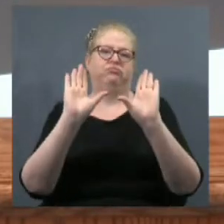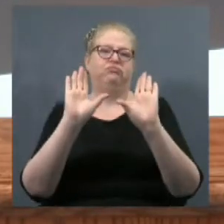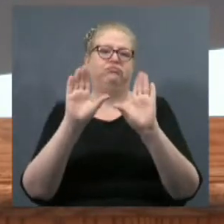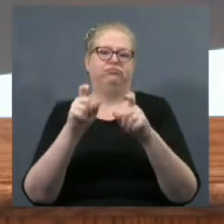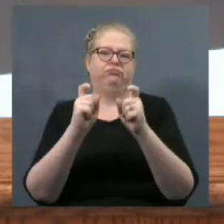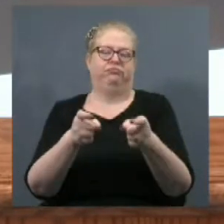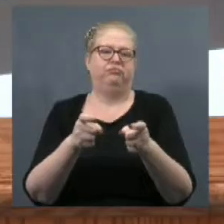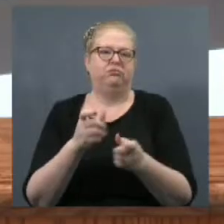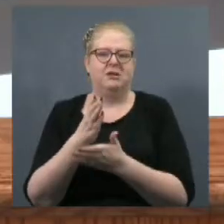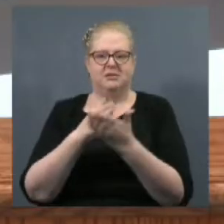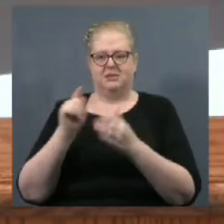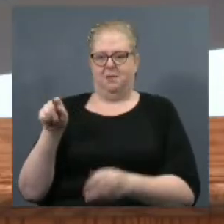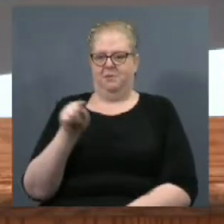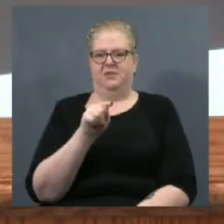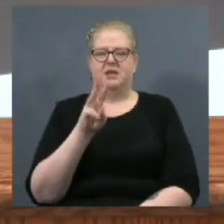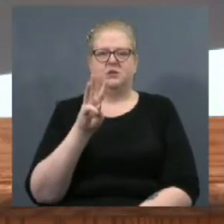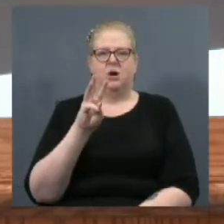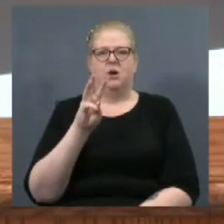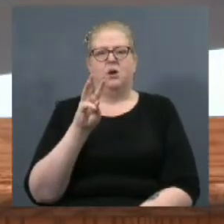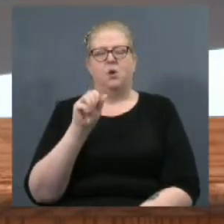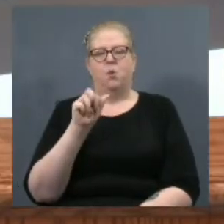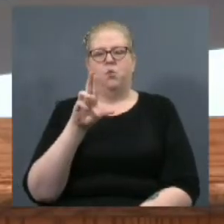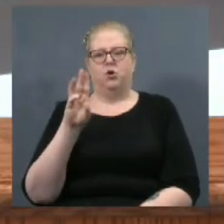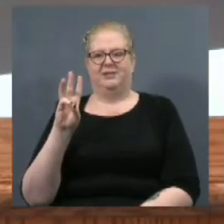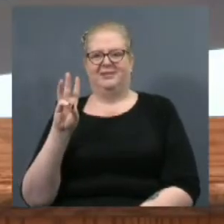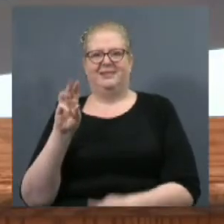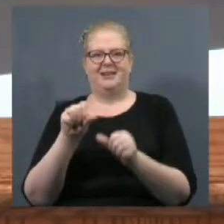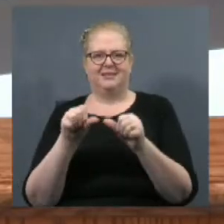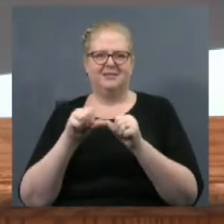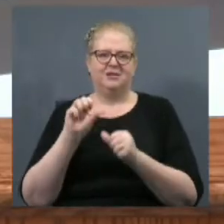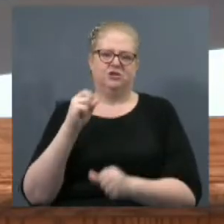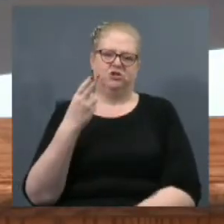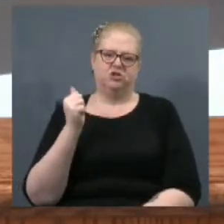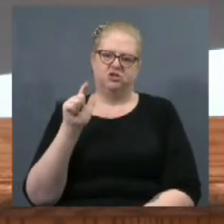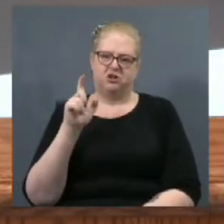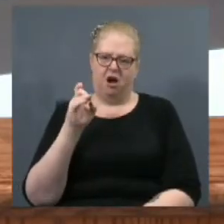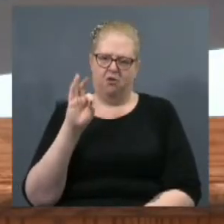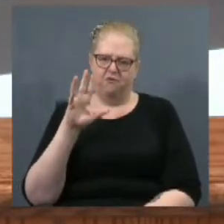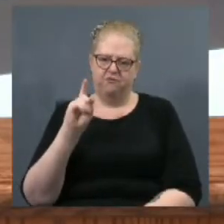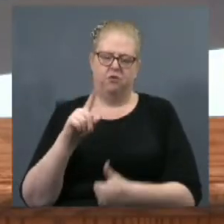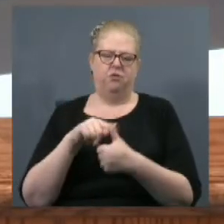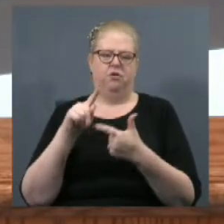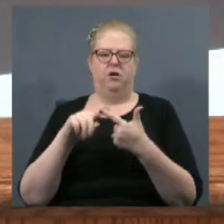Ward 6, all these projects, Shackelford, the Chenal Parkway from